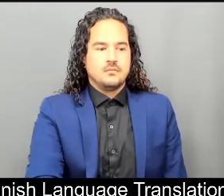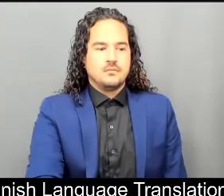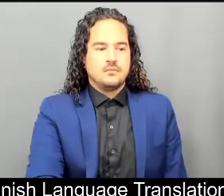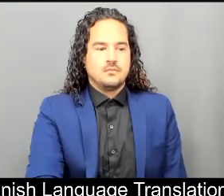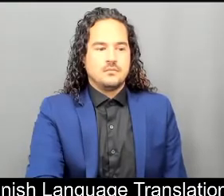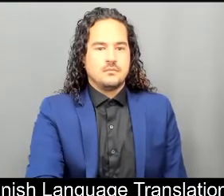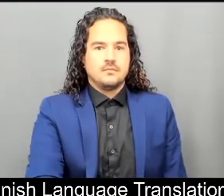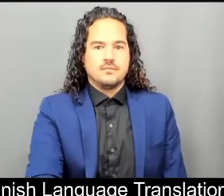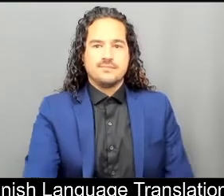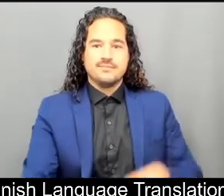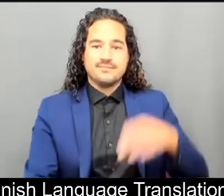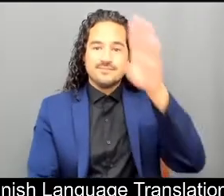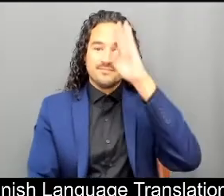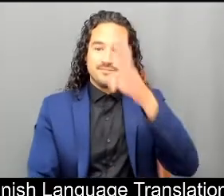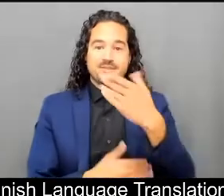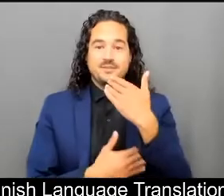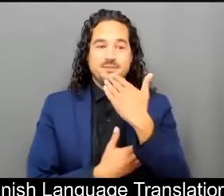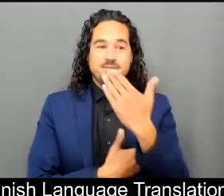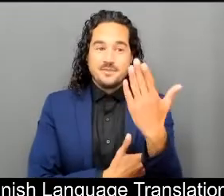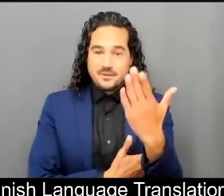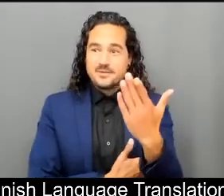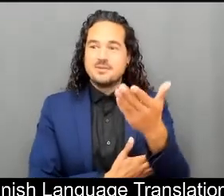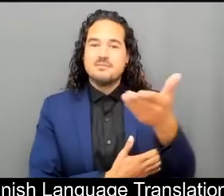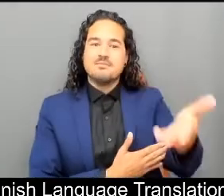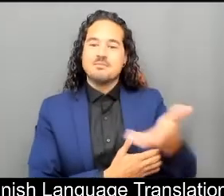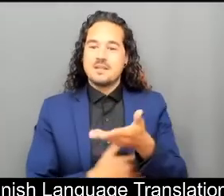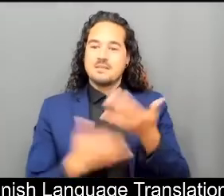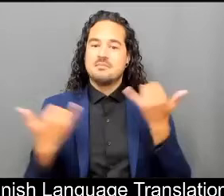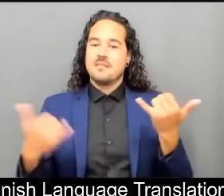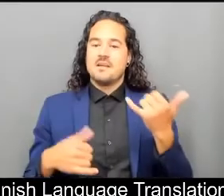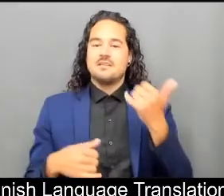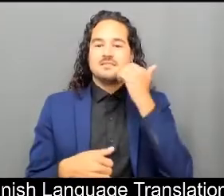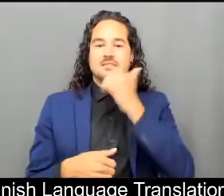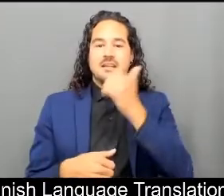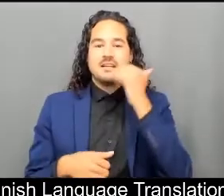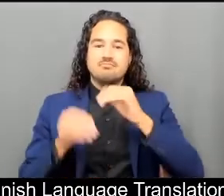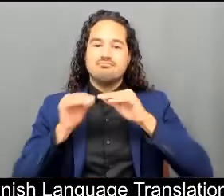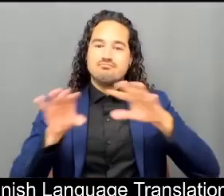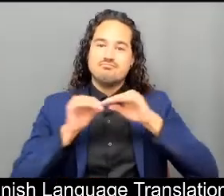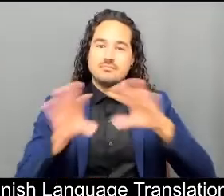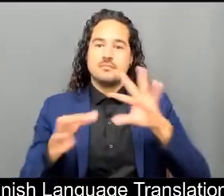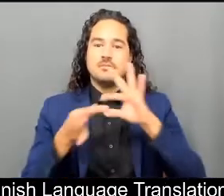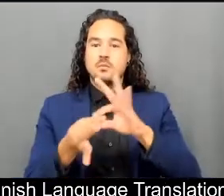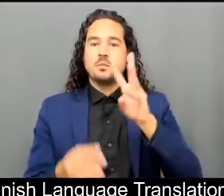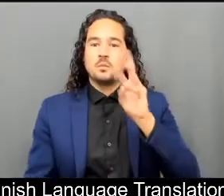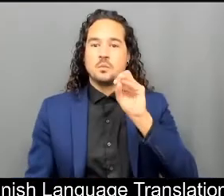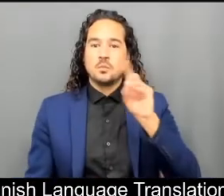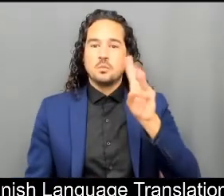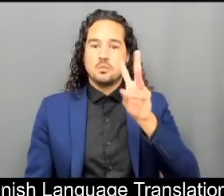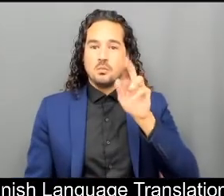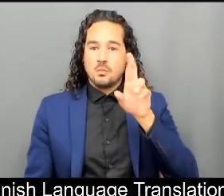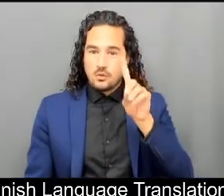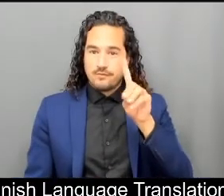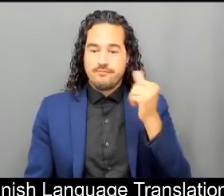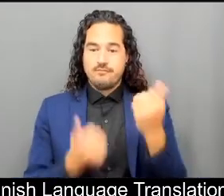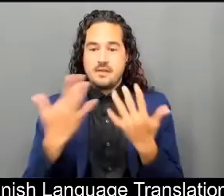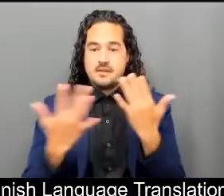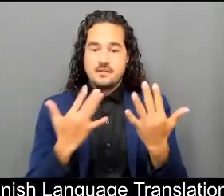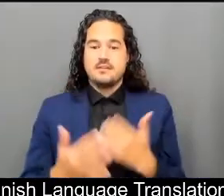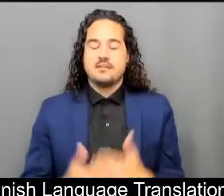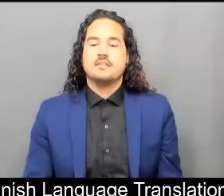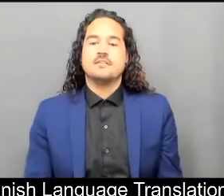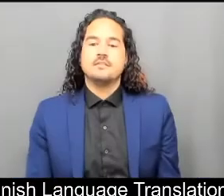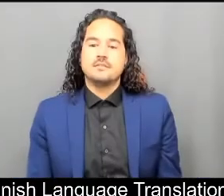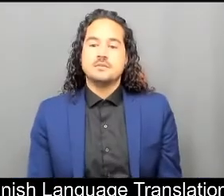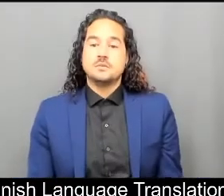Good morning, and welcome to the daily Woodward Fire press briefing. Today is Tuesday, September 1st. My name